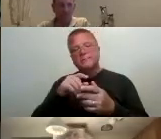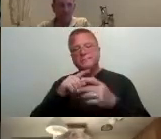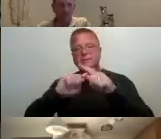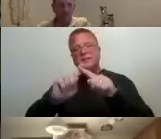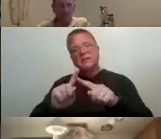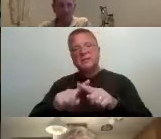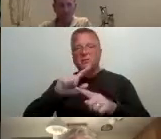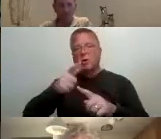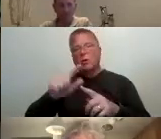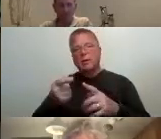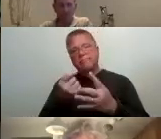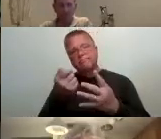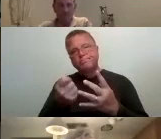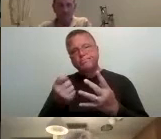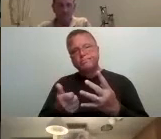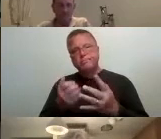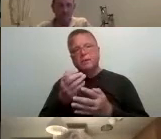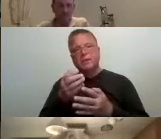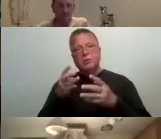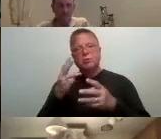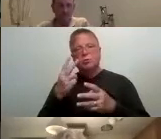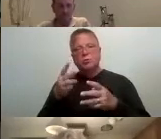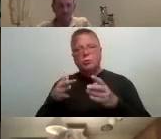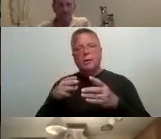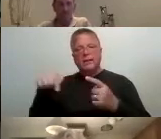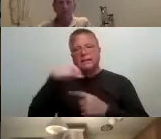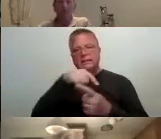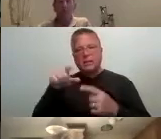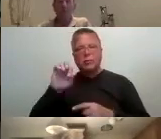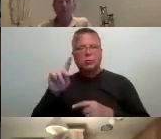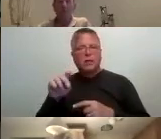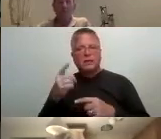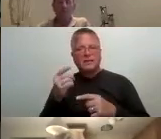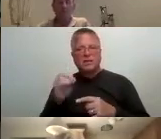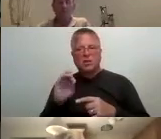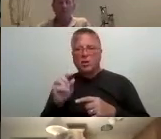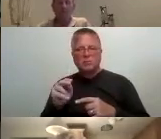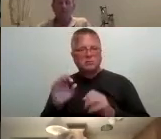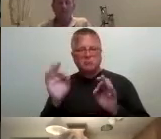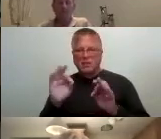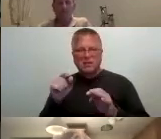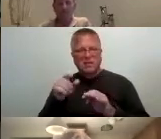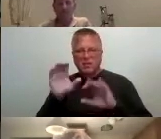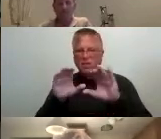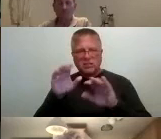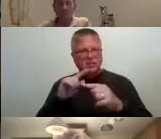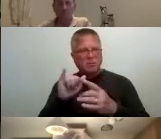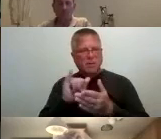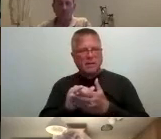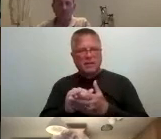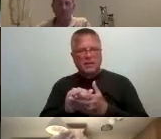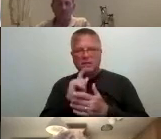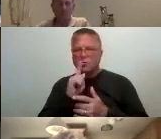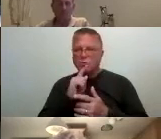sort of eliminate the two-way cycle track as being an option. I didn't see anything in the chats or discussions that anyone was